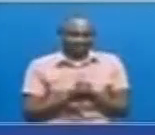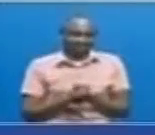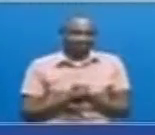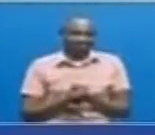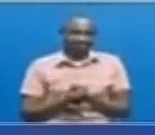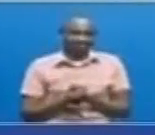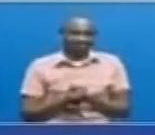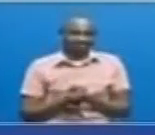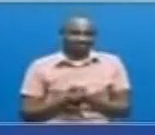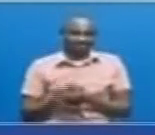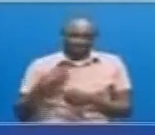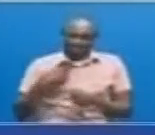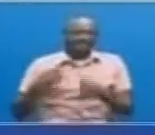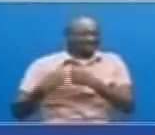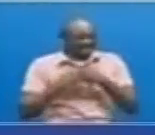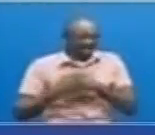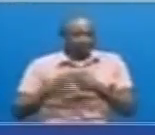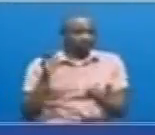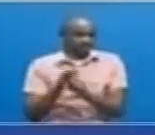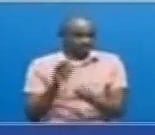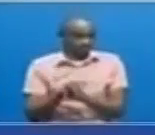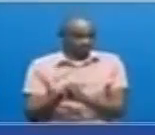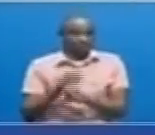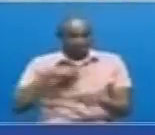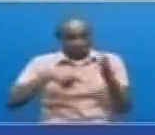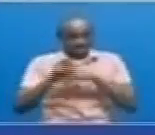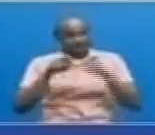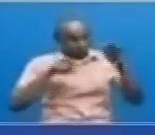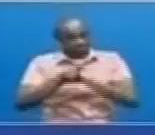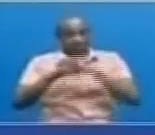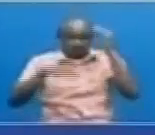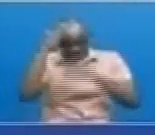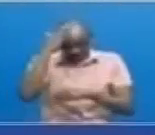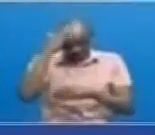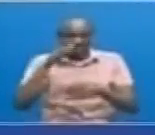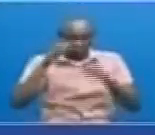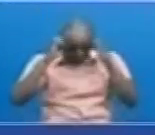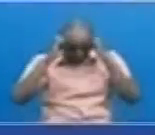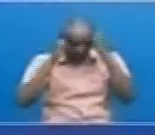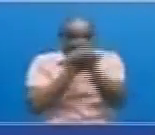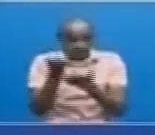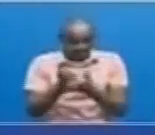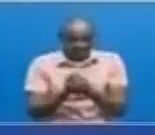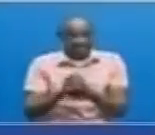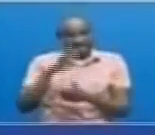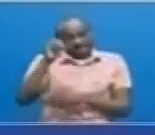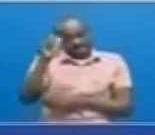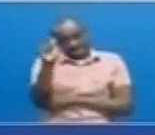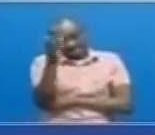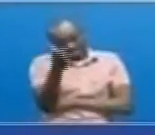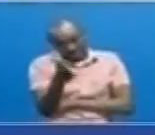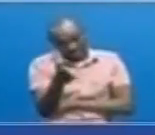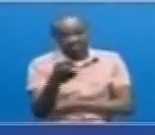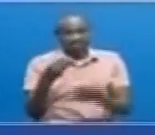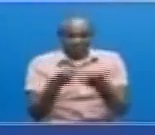And I struggled so much. I got to the university. I read economics, master's level, banking